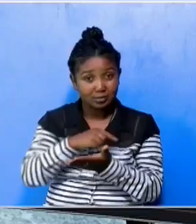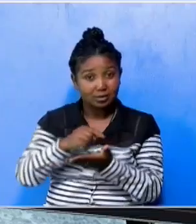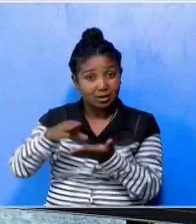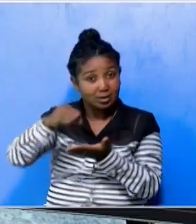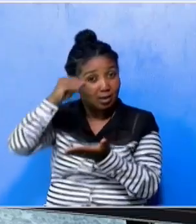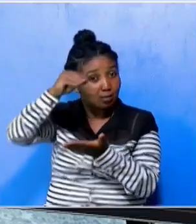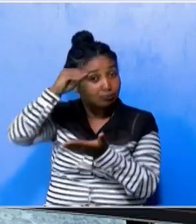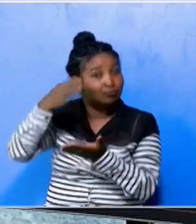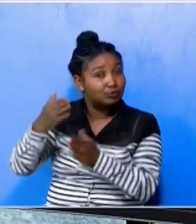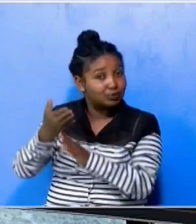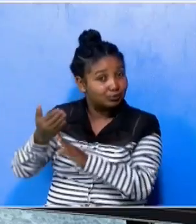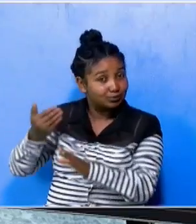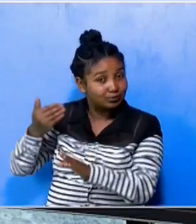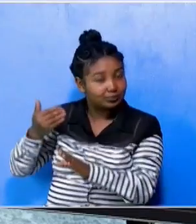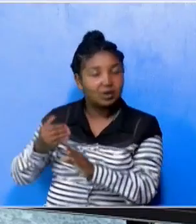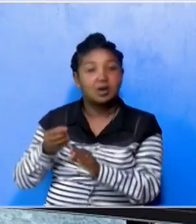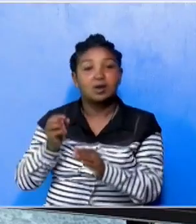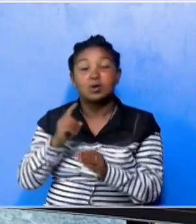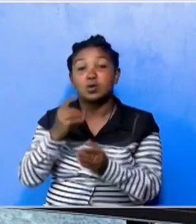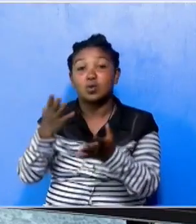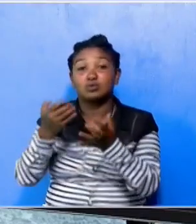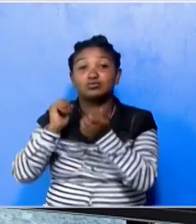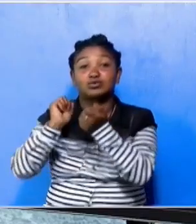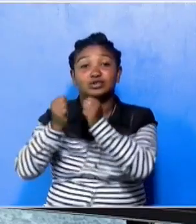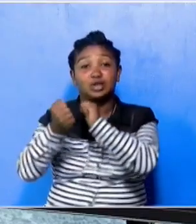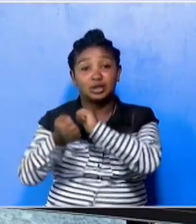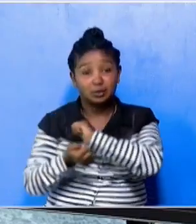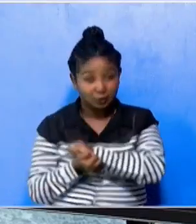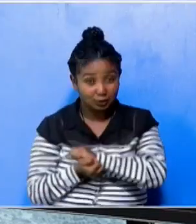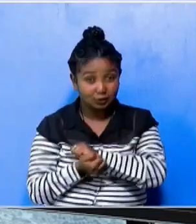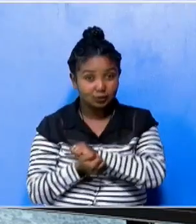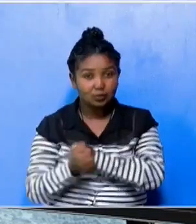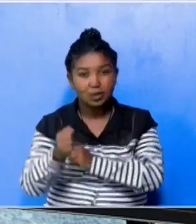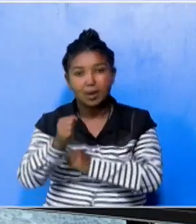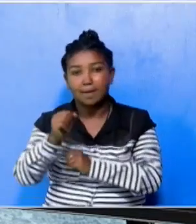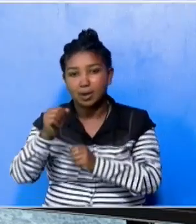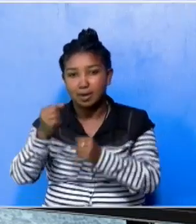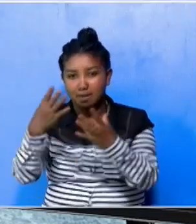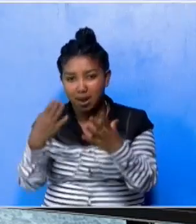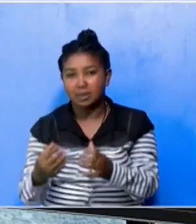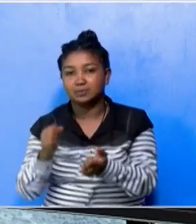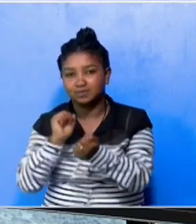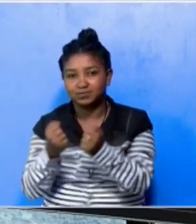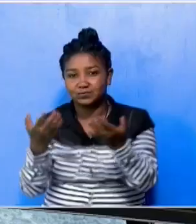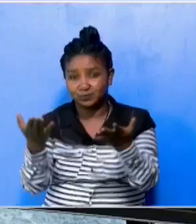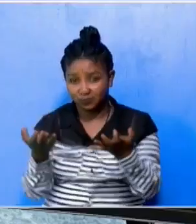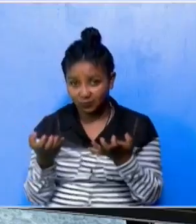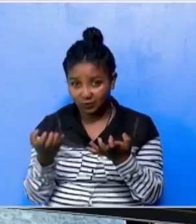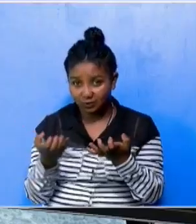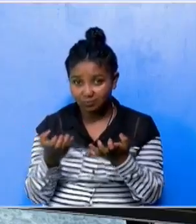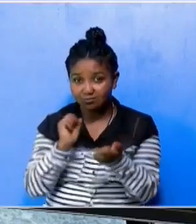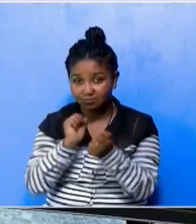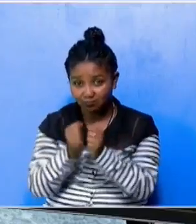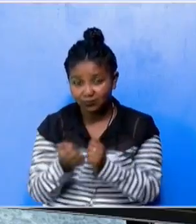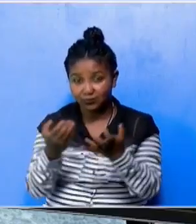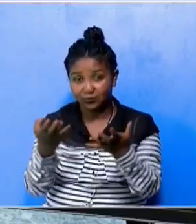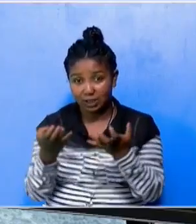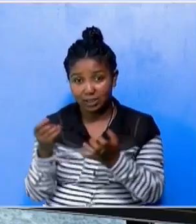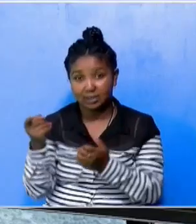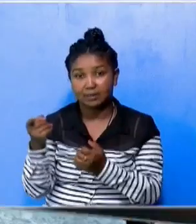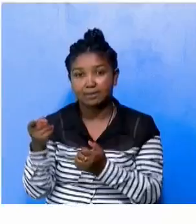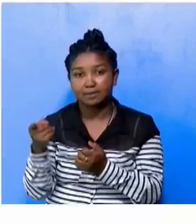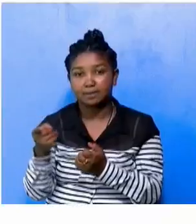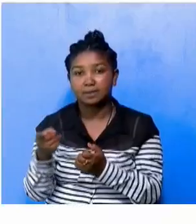so far, when you want to change this one into passive voice, when you want to change this one into passive